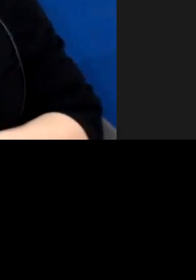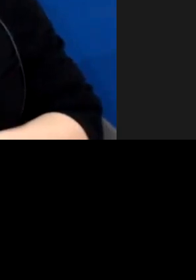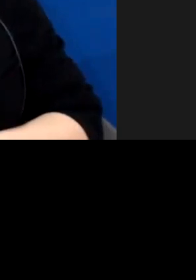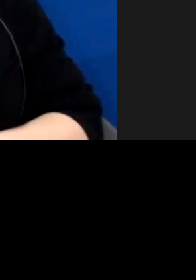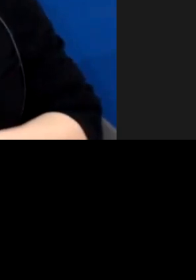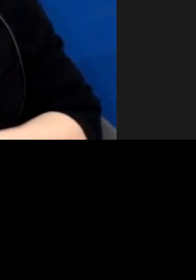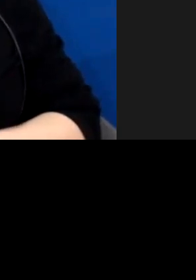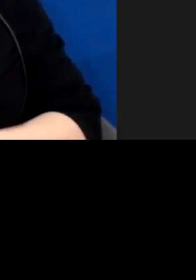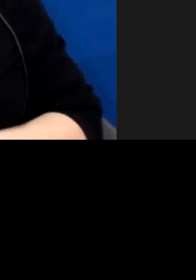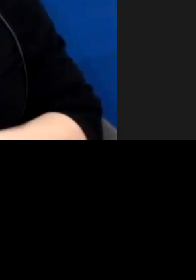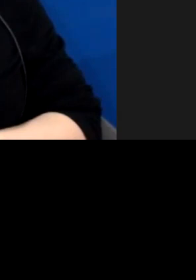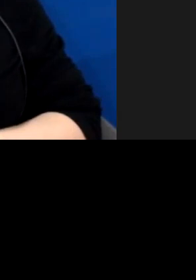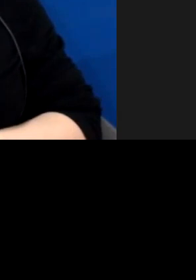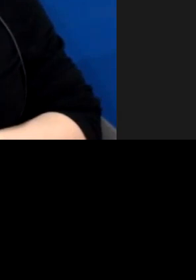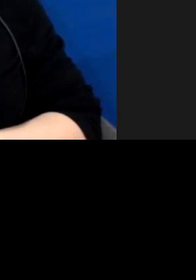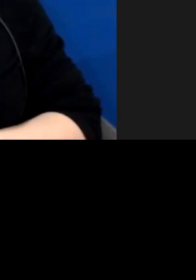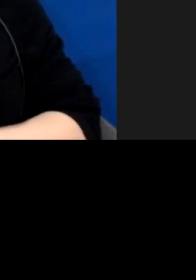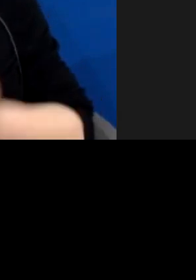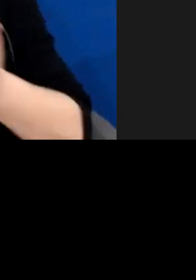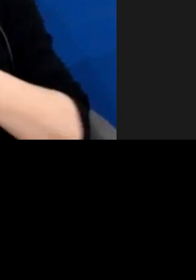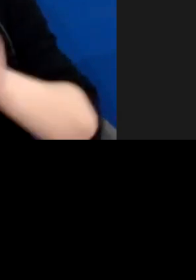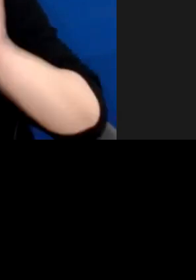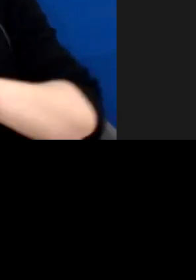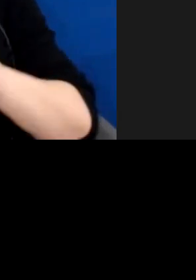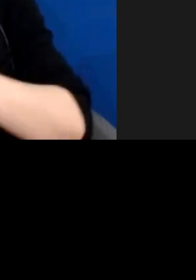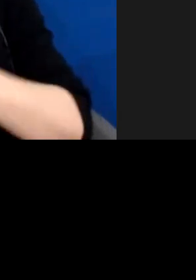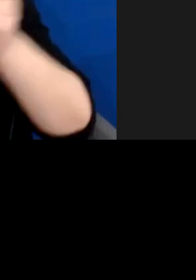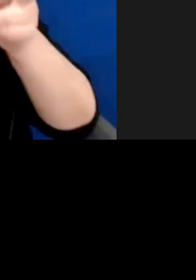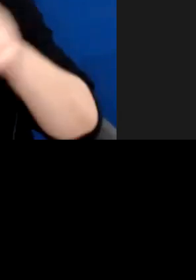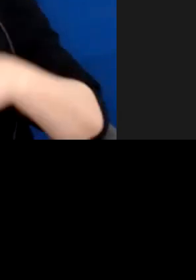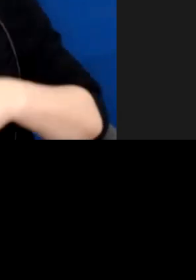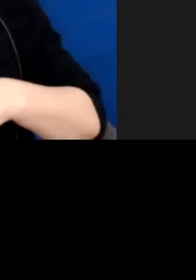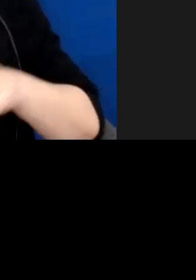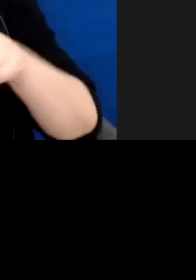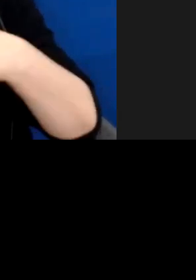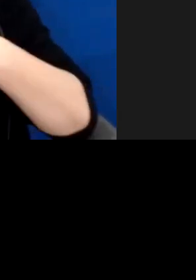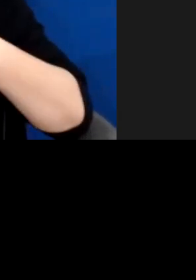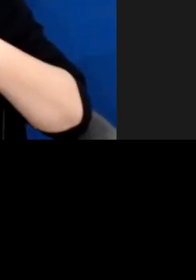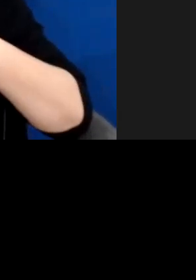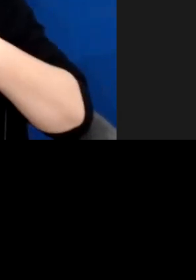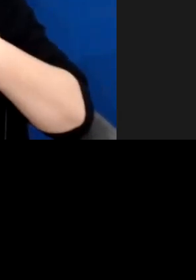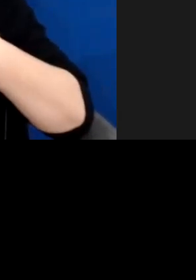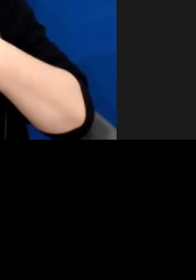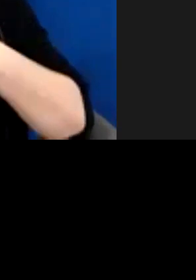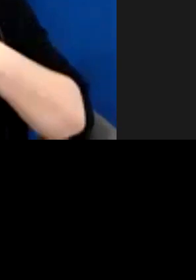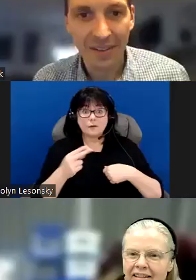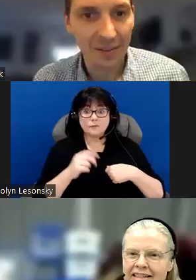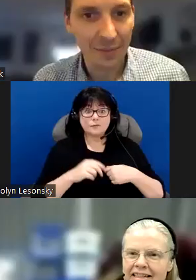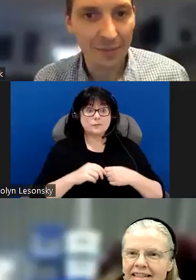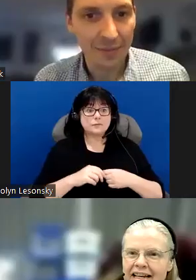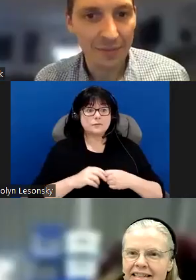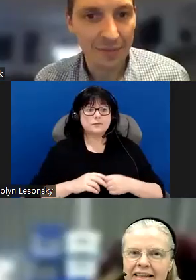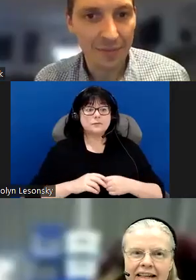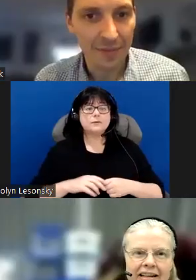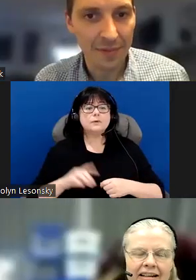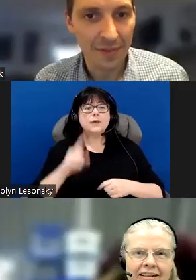Stacy, did you want to put the evaluation again for people? Oh, did I want me to put that back up? Oh, sure. I think